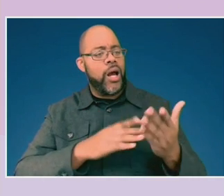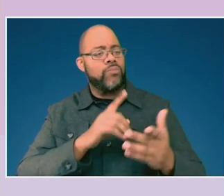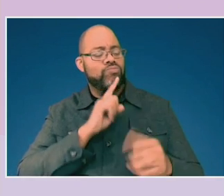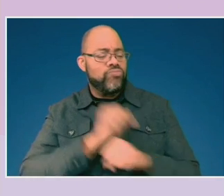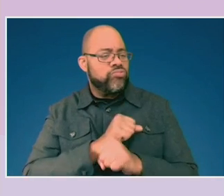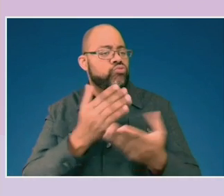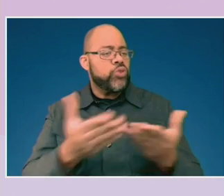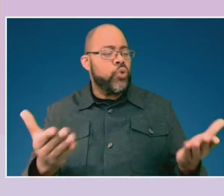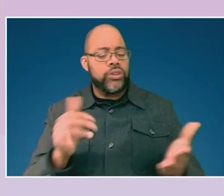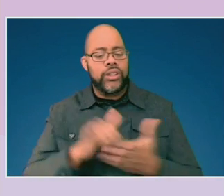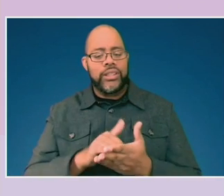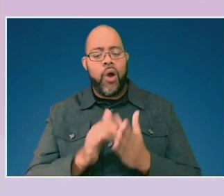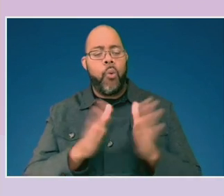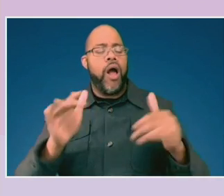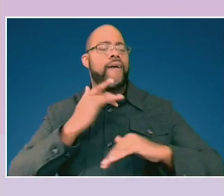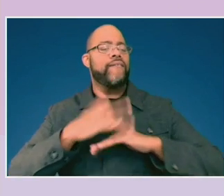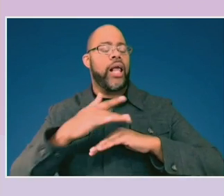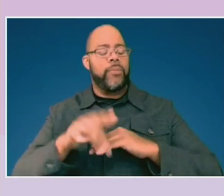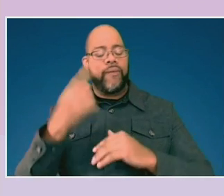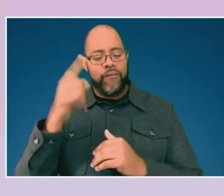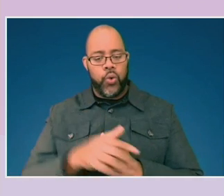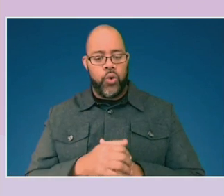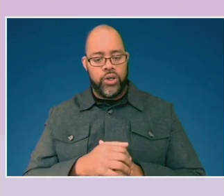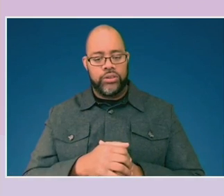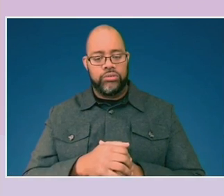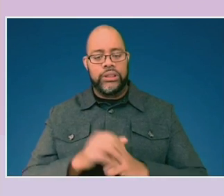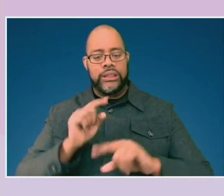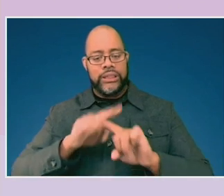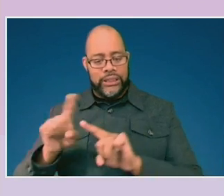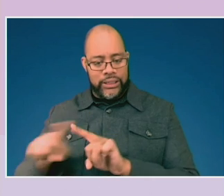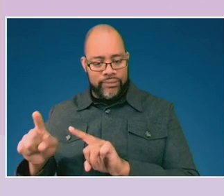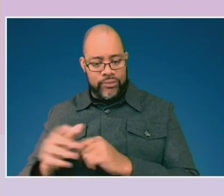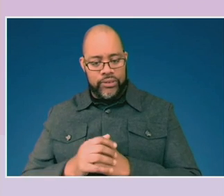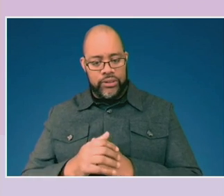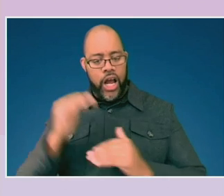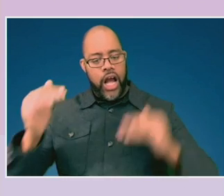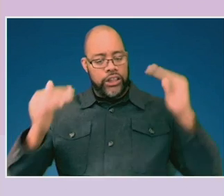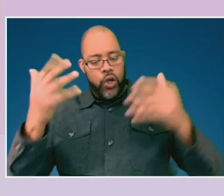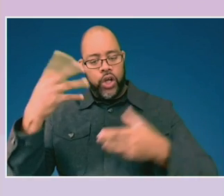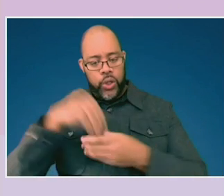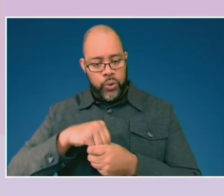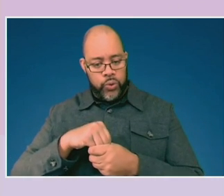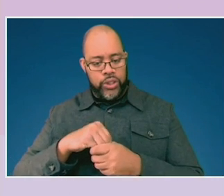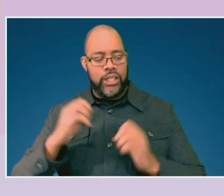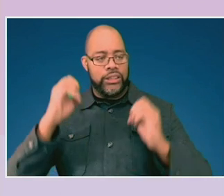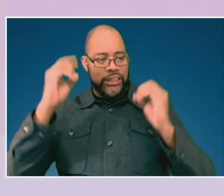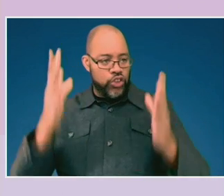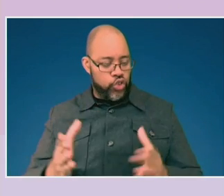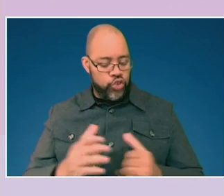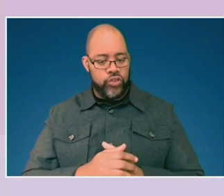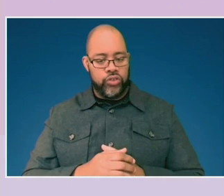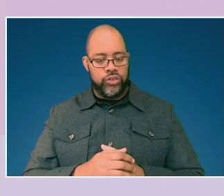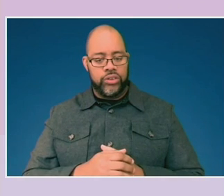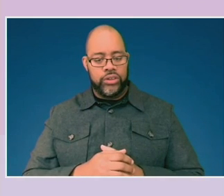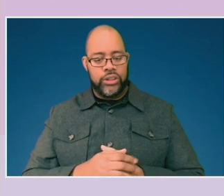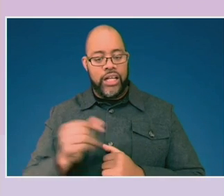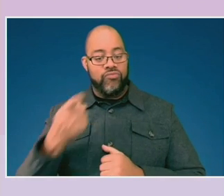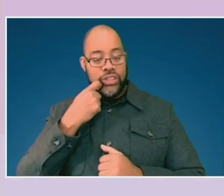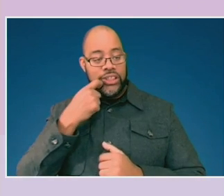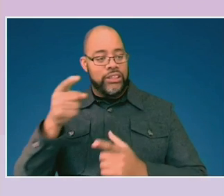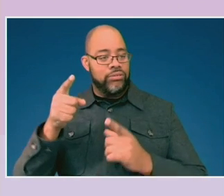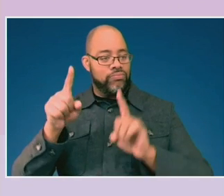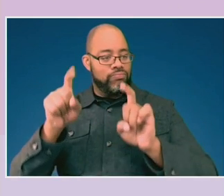that are widely available for various adults, including educators. And most recently, they piloted